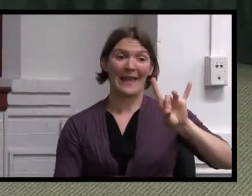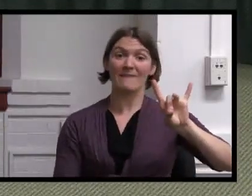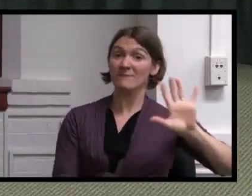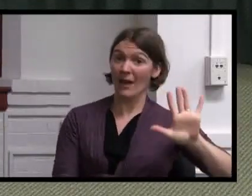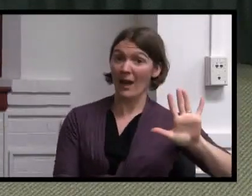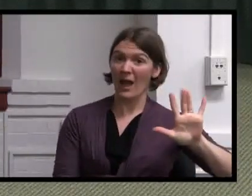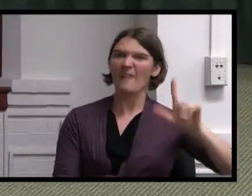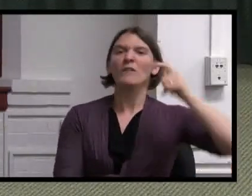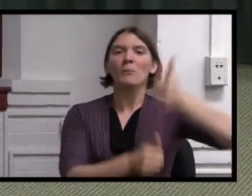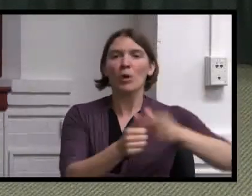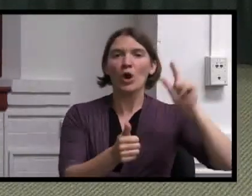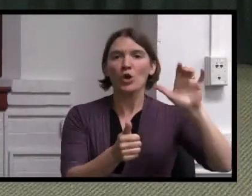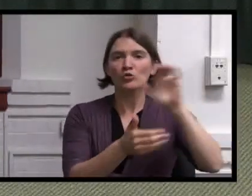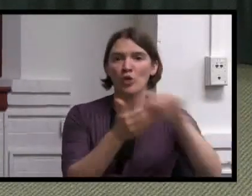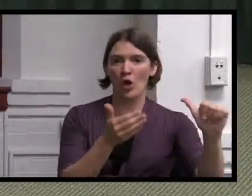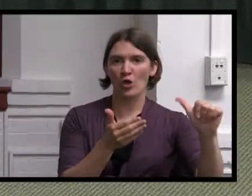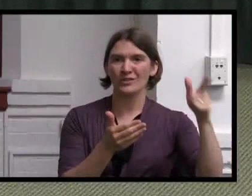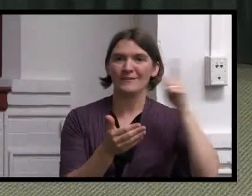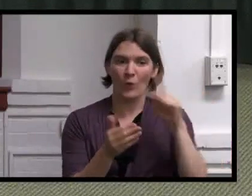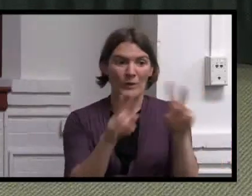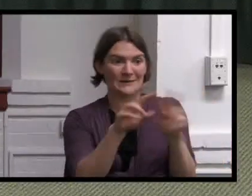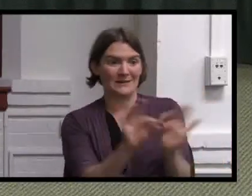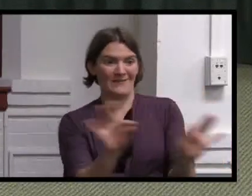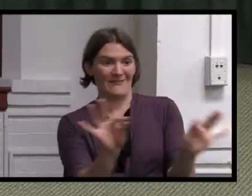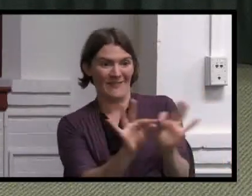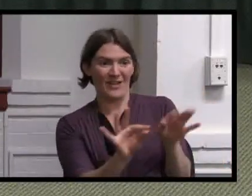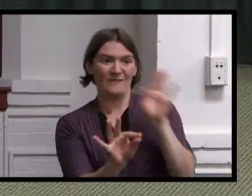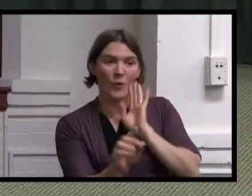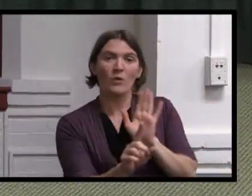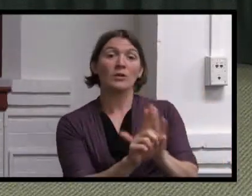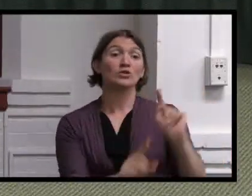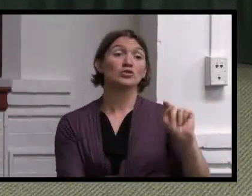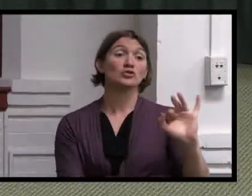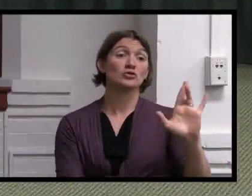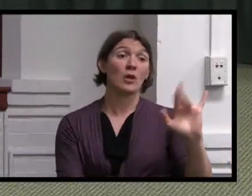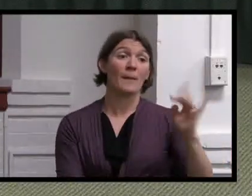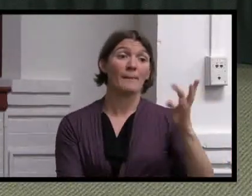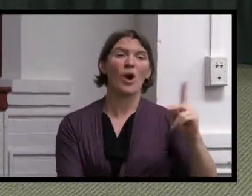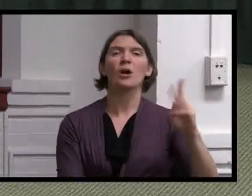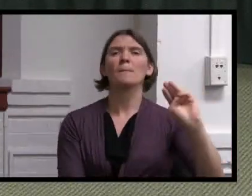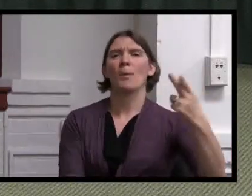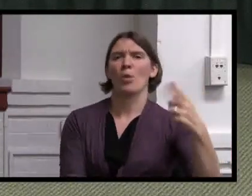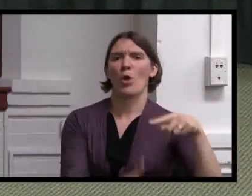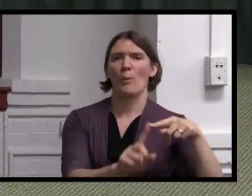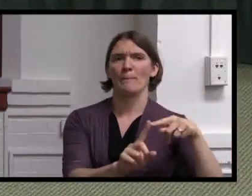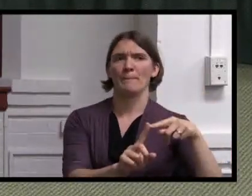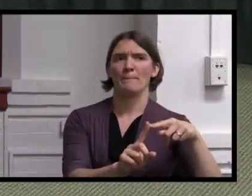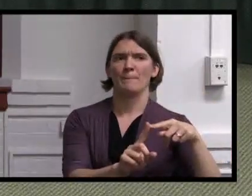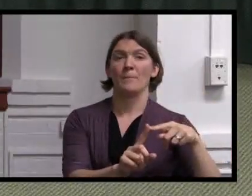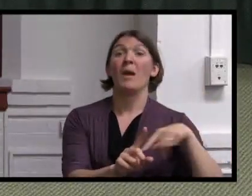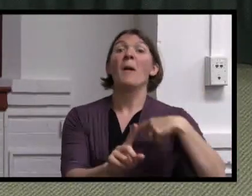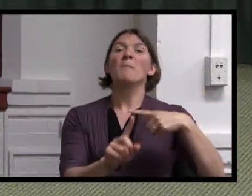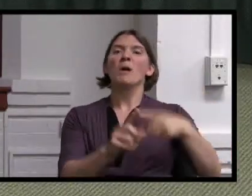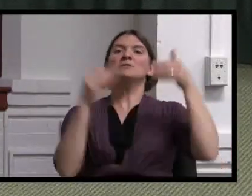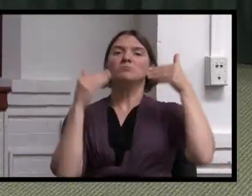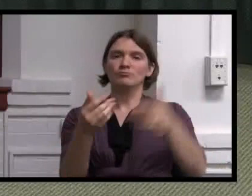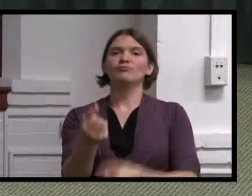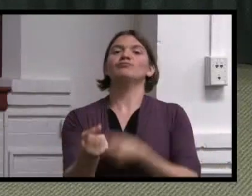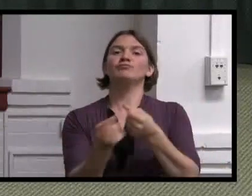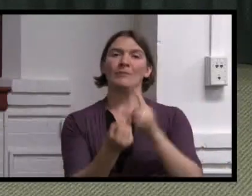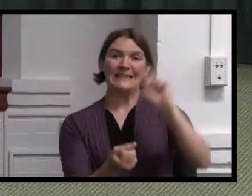6.8785 per $100 of assessed valuation for the Tri-Park Special Assessment, and to ratify the